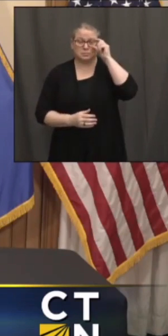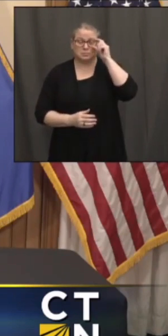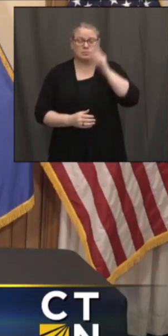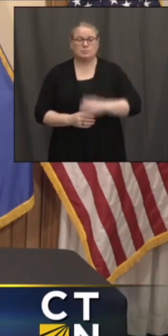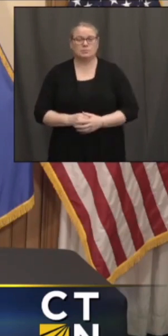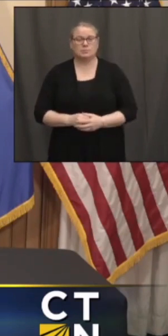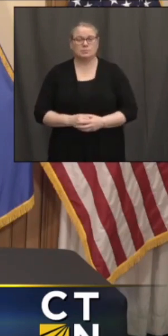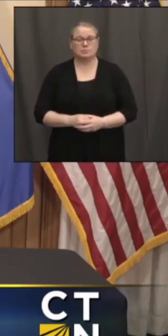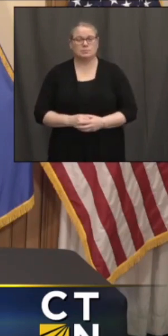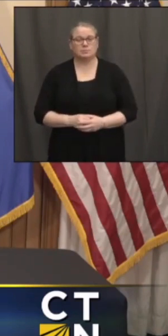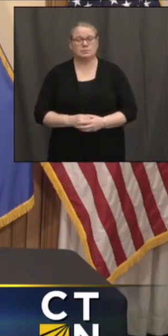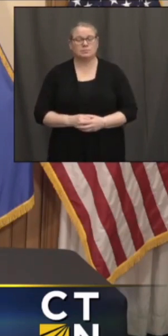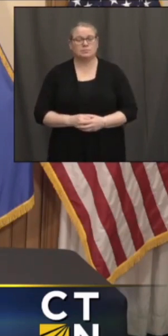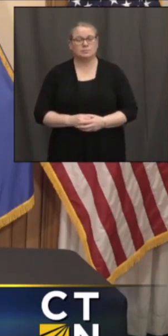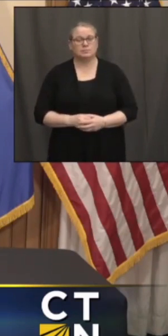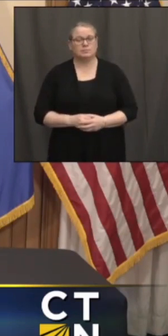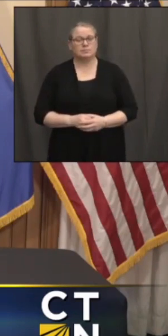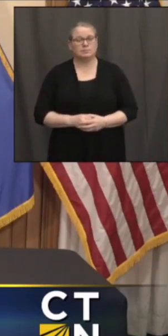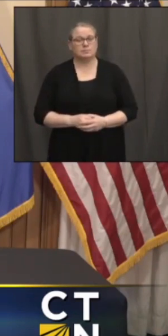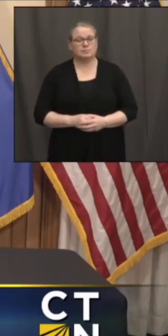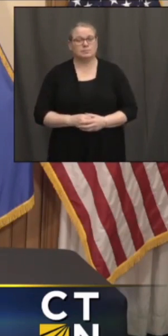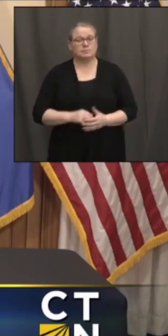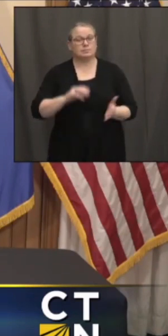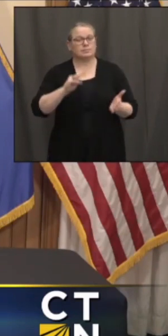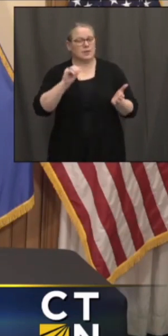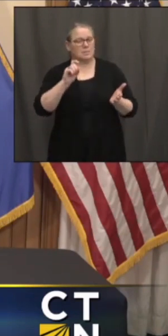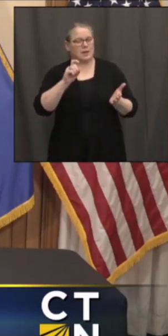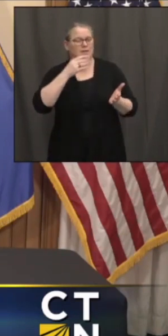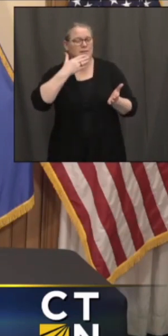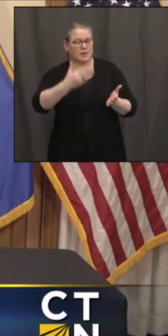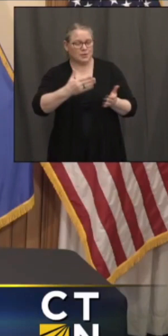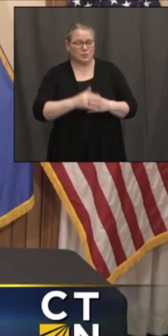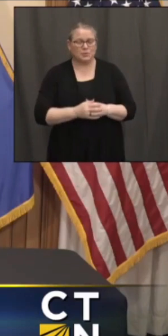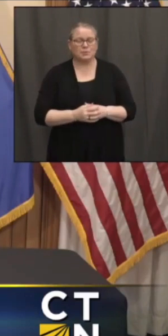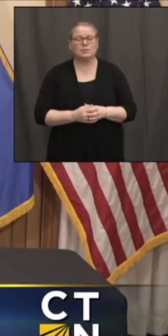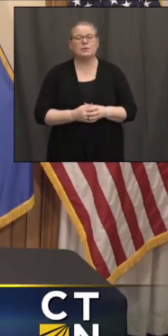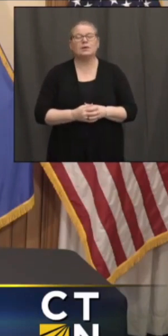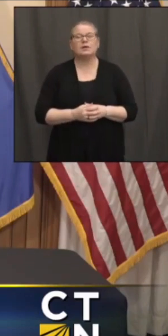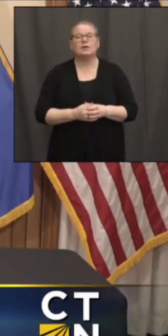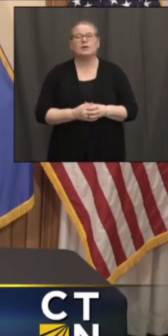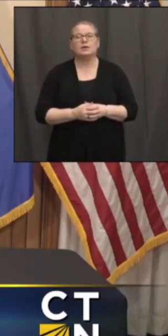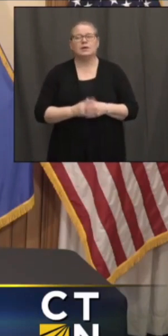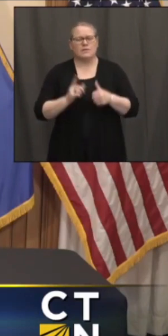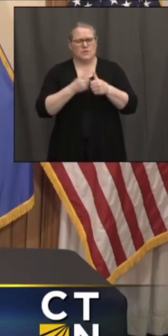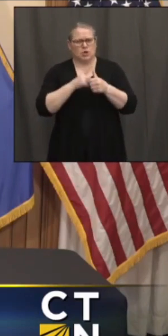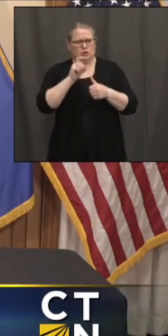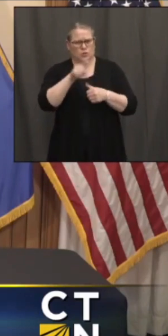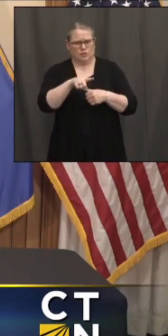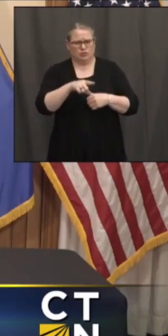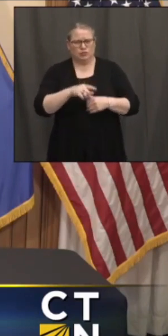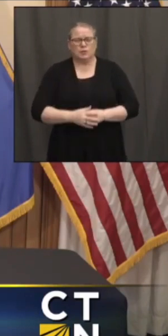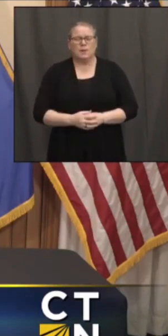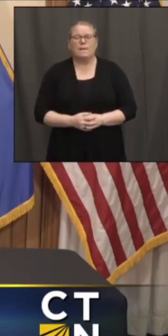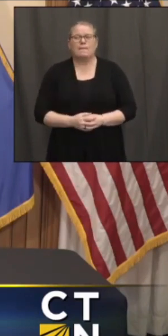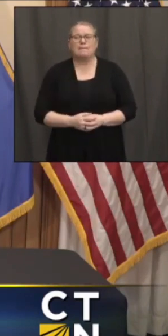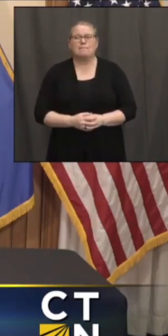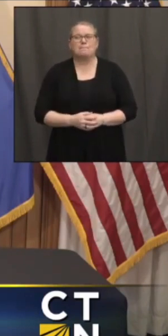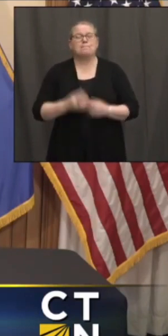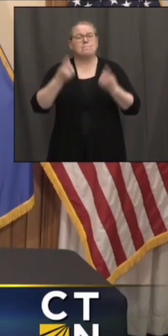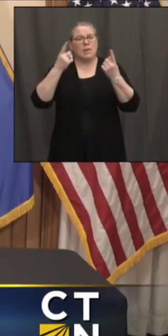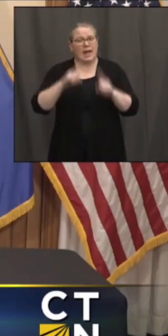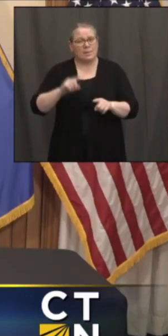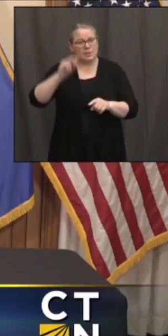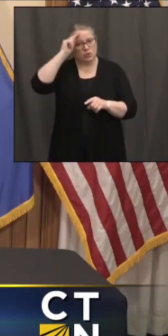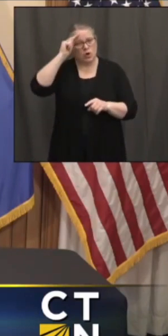Thanks, Max. To start off, there was a vaccination clinic at Naugatuck